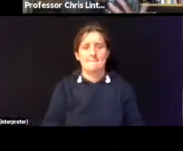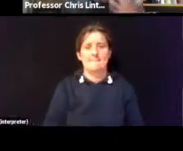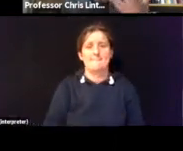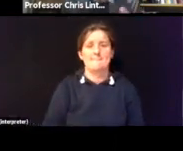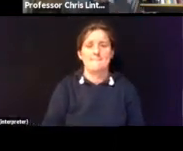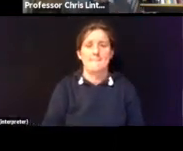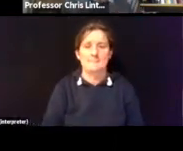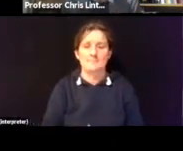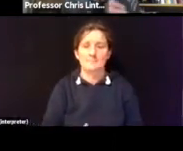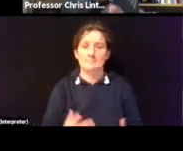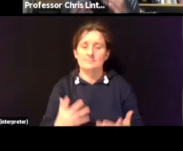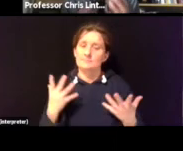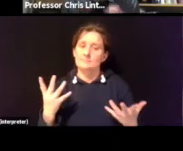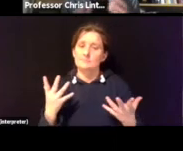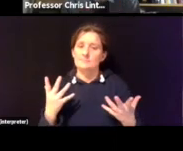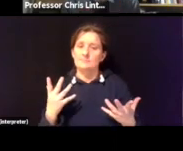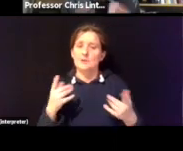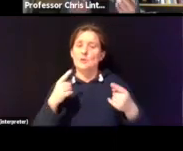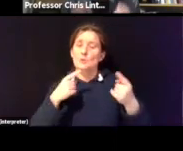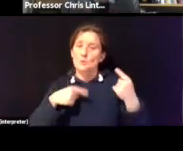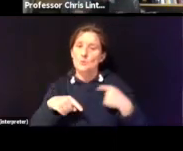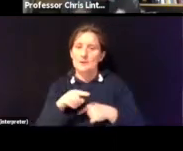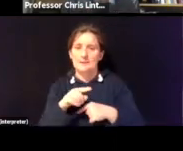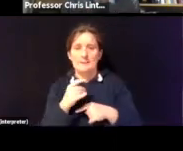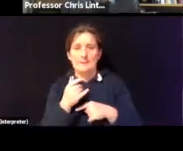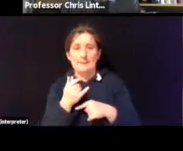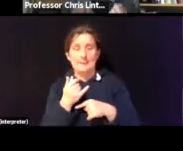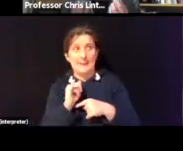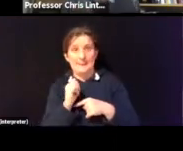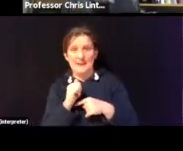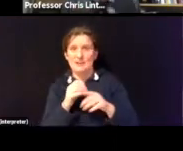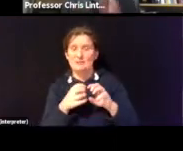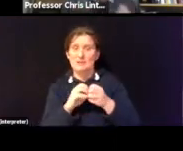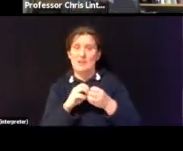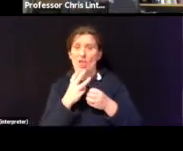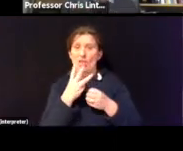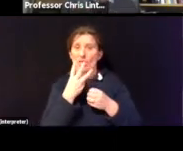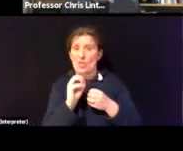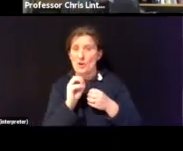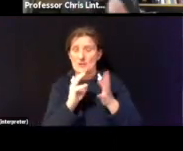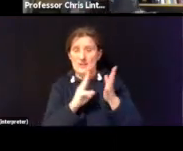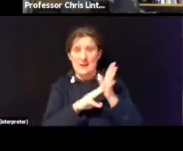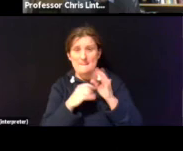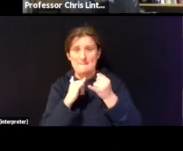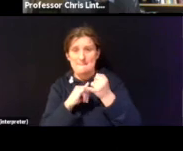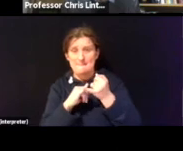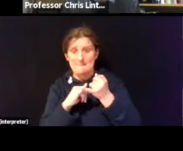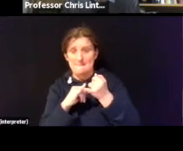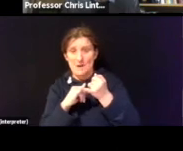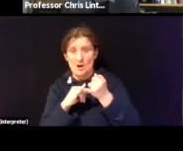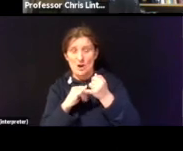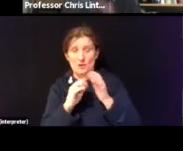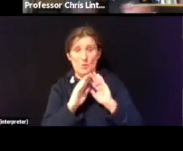believed by people who simulate these things that we may have formed as many as 30 Mars-sized worlds in the inner solar